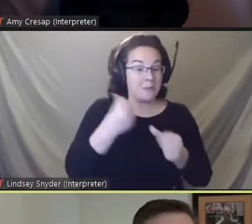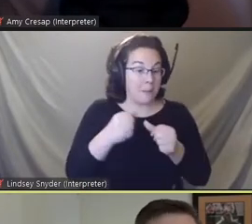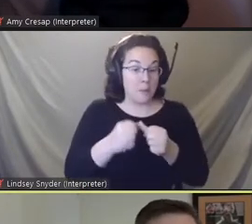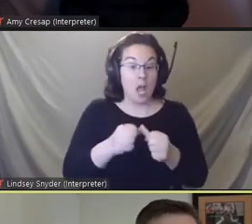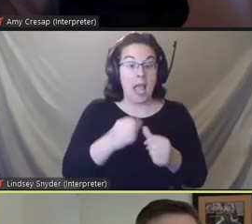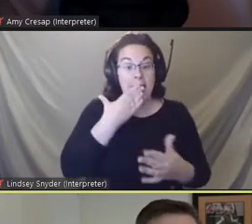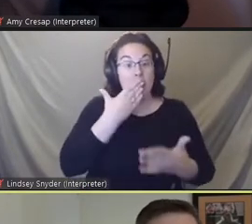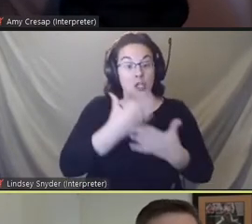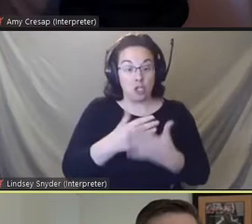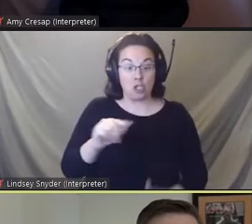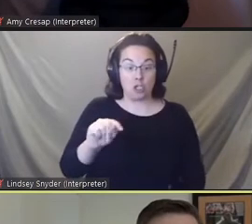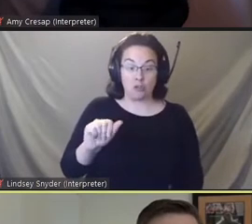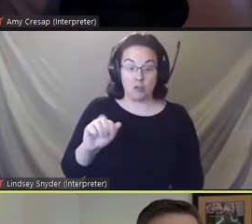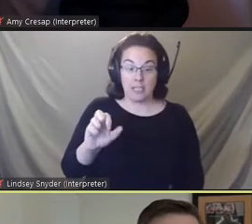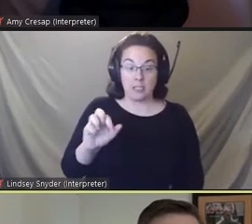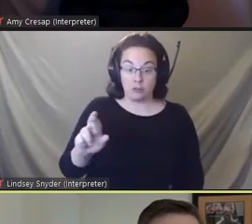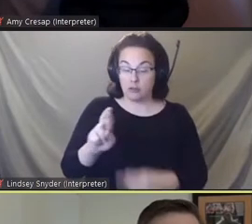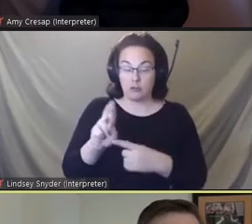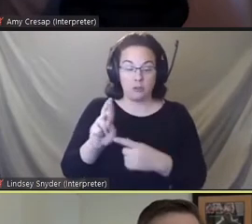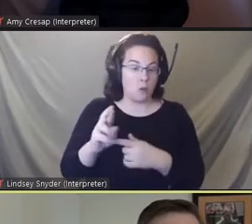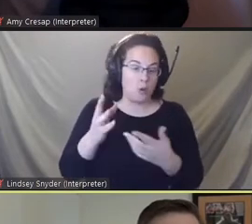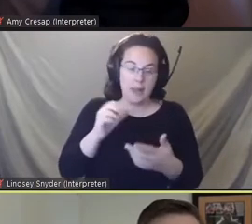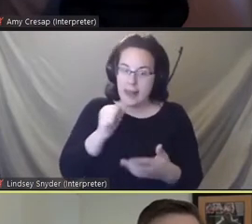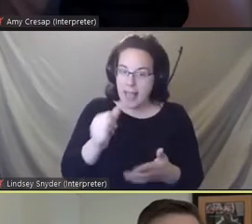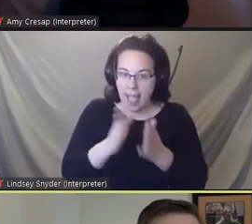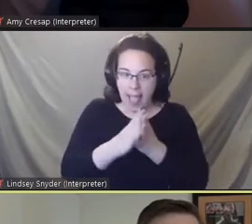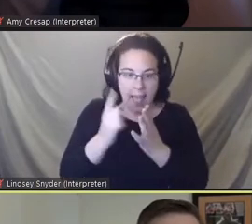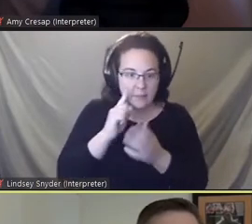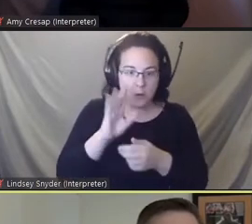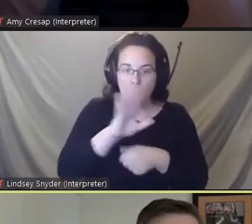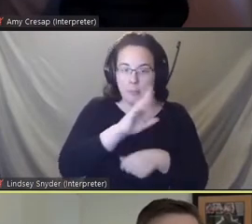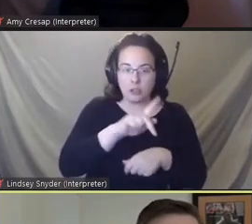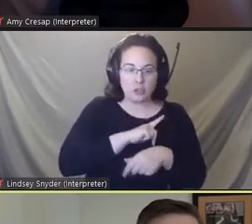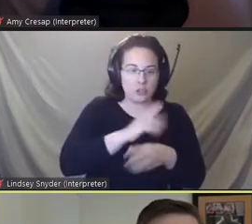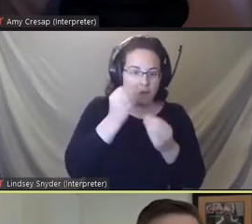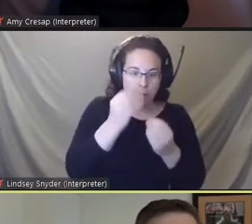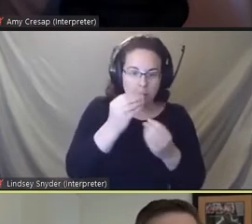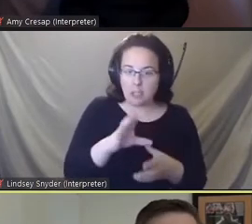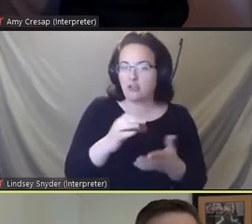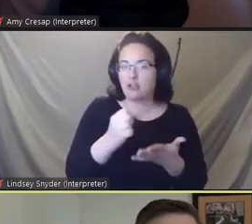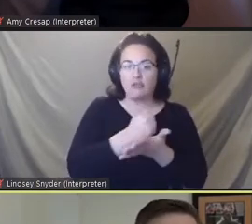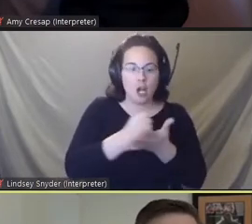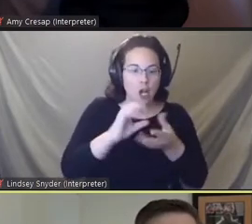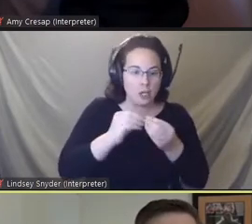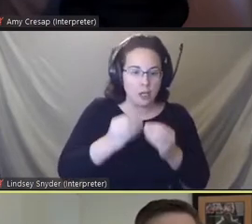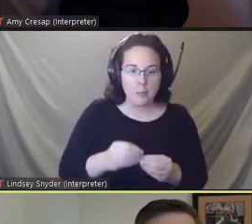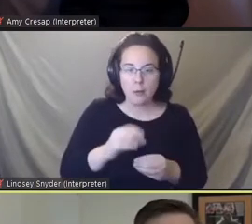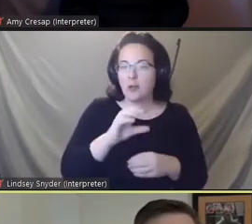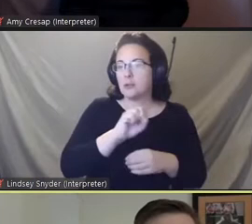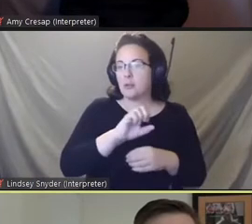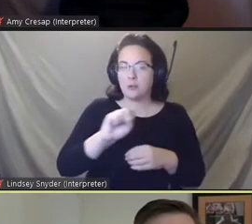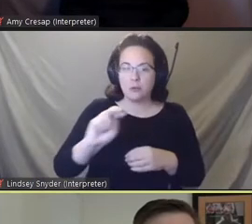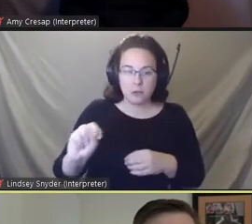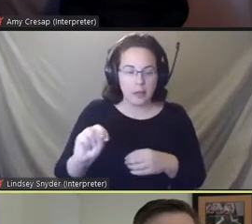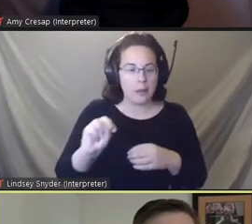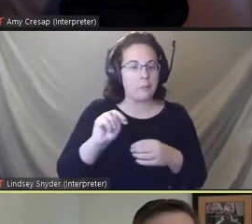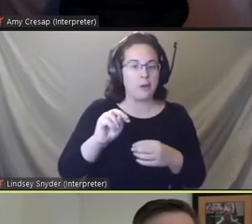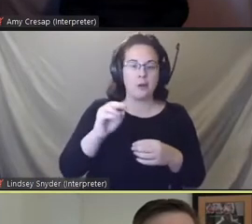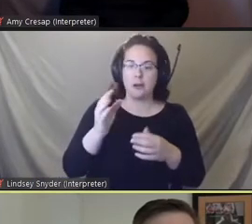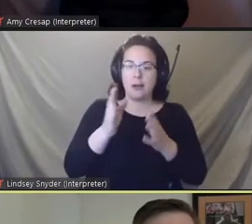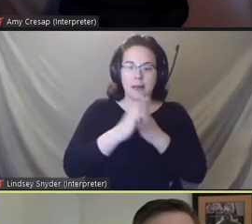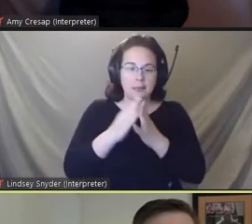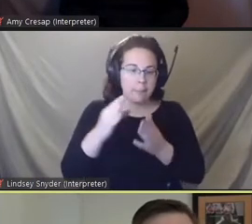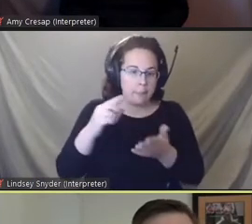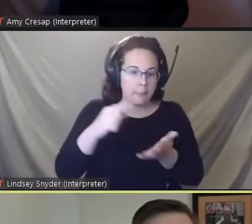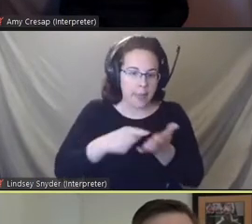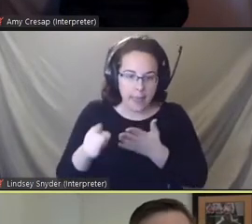for insurance information, bank account information, credit card numbers, social security numbers, or payments. If a caller does ask for